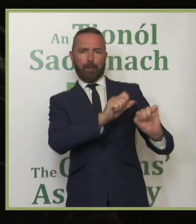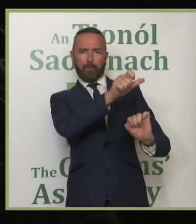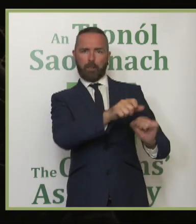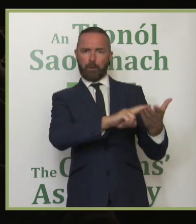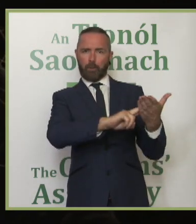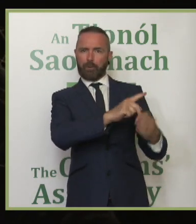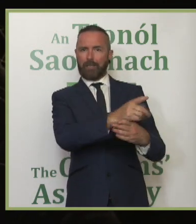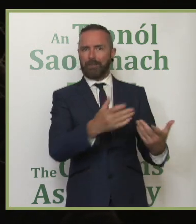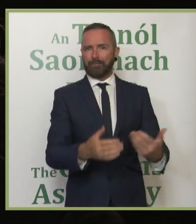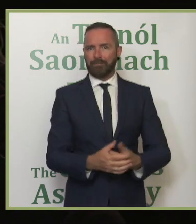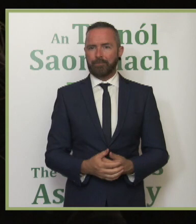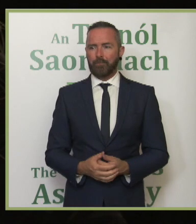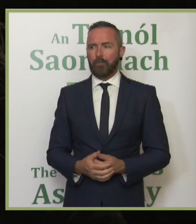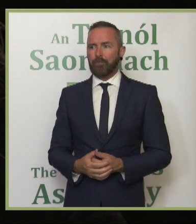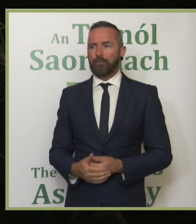users.